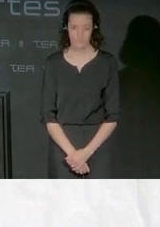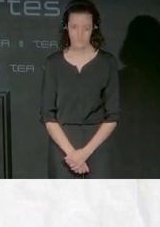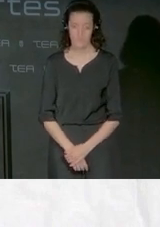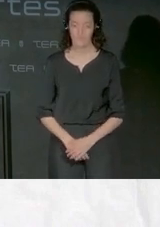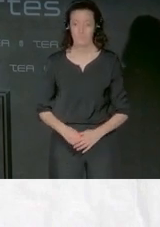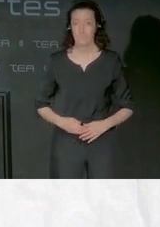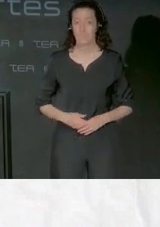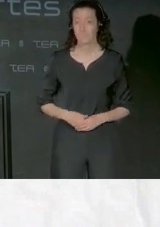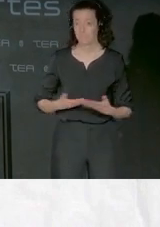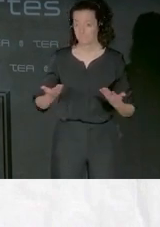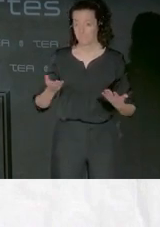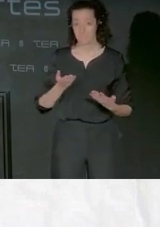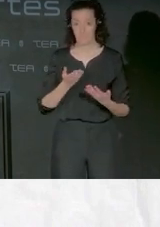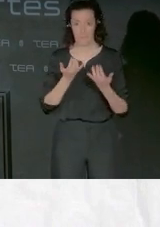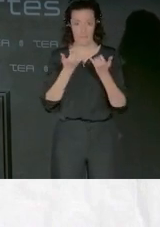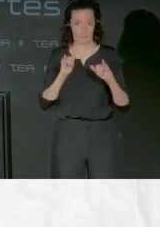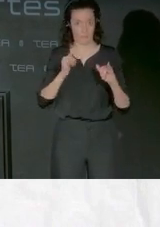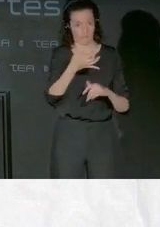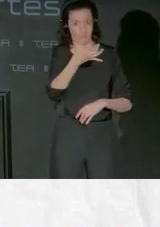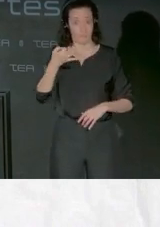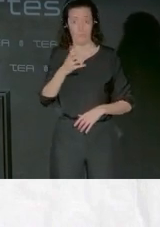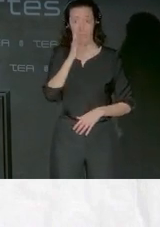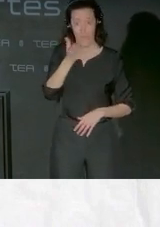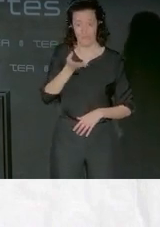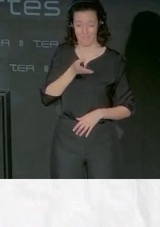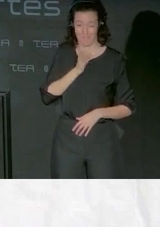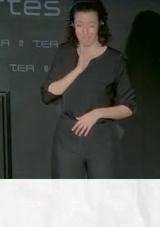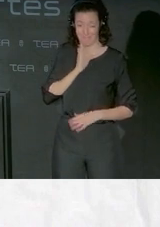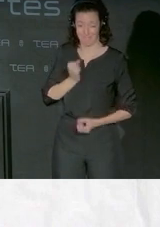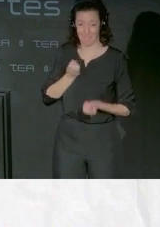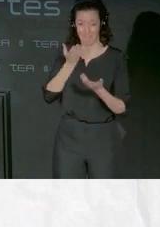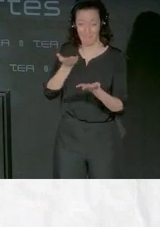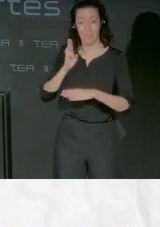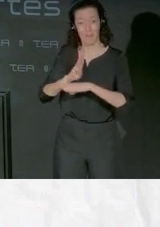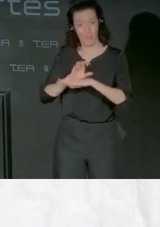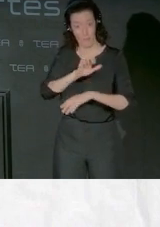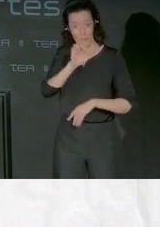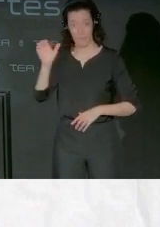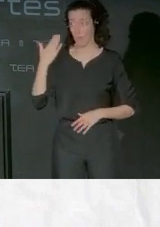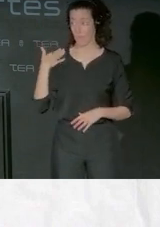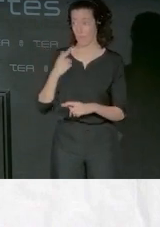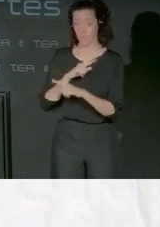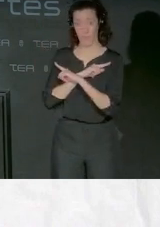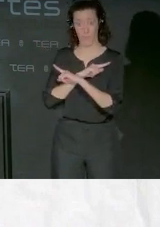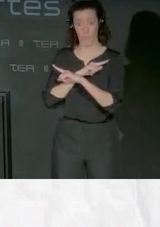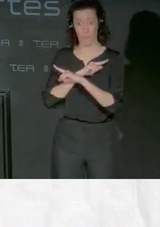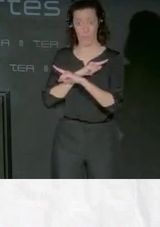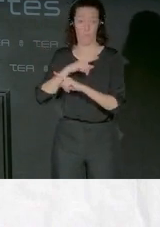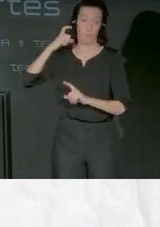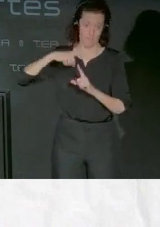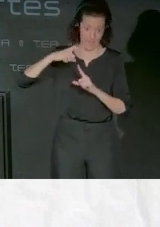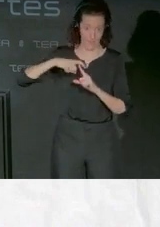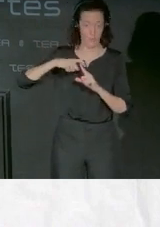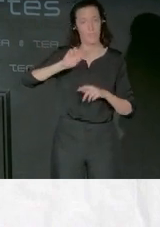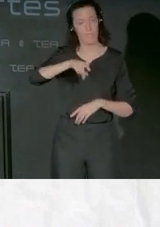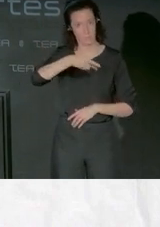video games and esports back in November. Then in May, we in the European Commission adopted